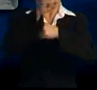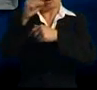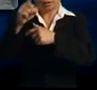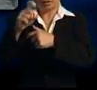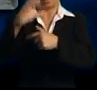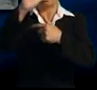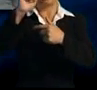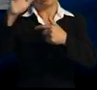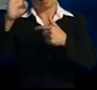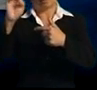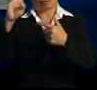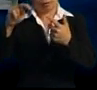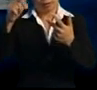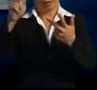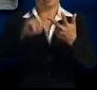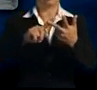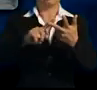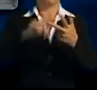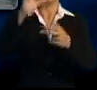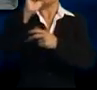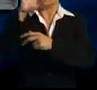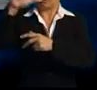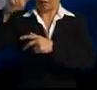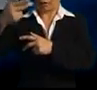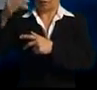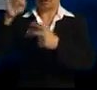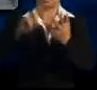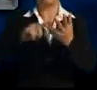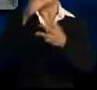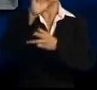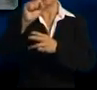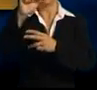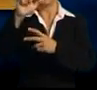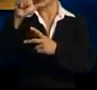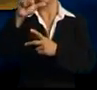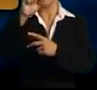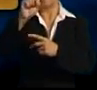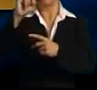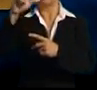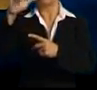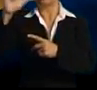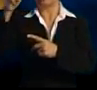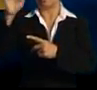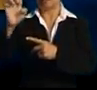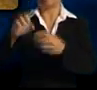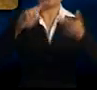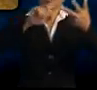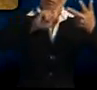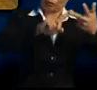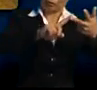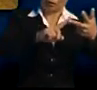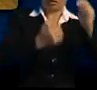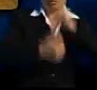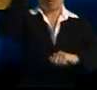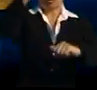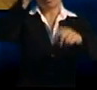as oxides, carbonates, sulfides, and silicates. Number three,